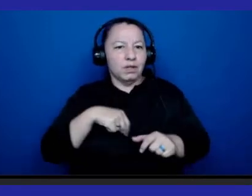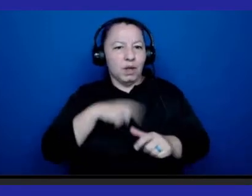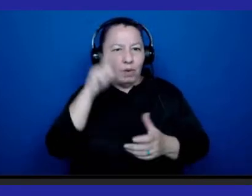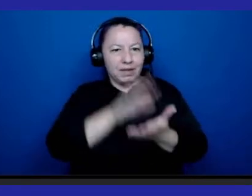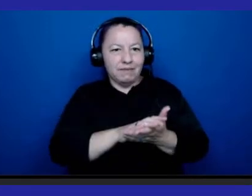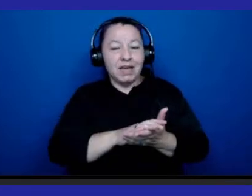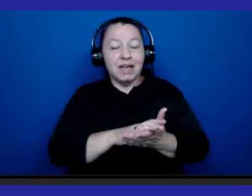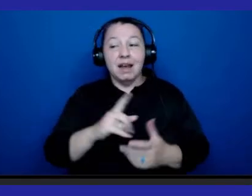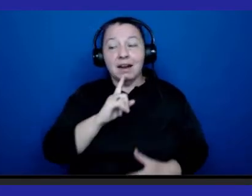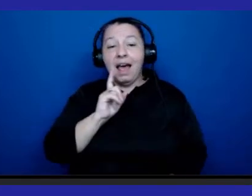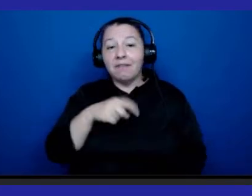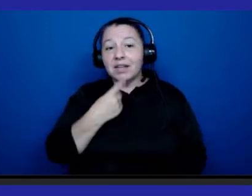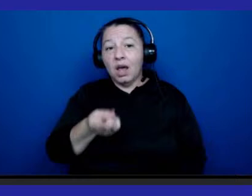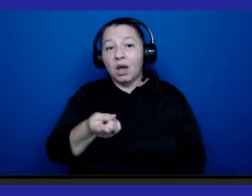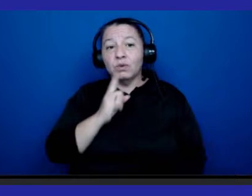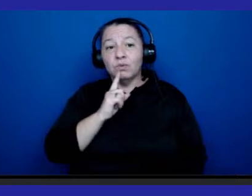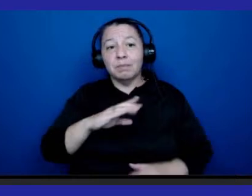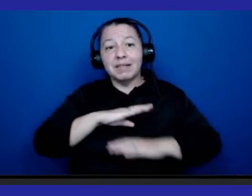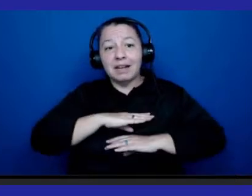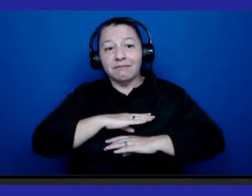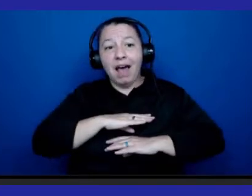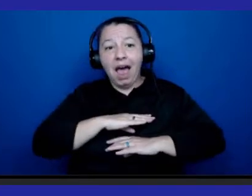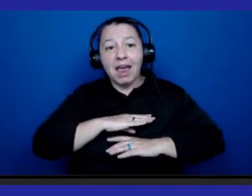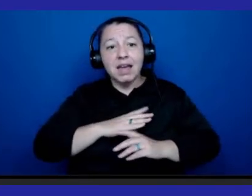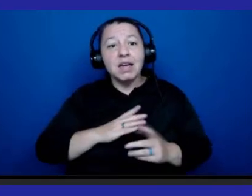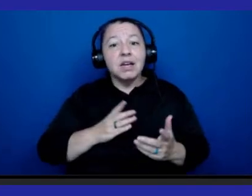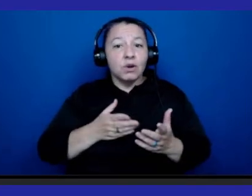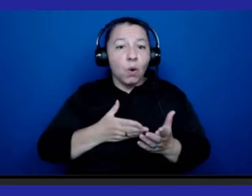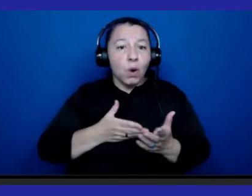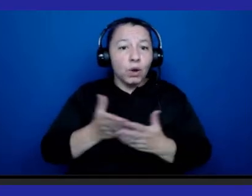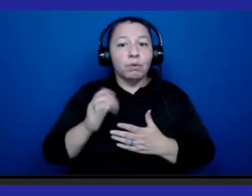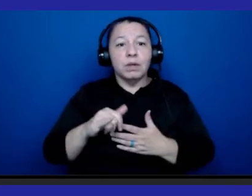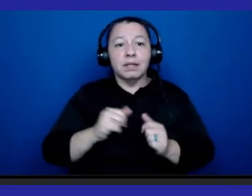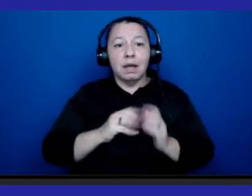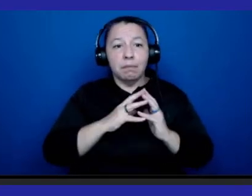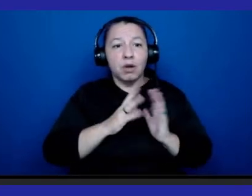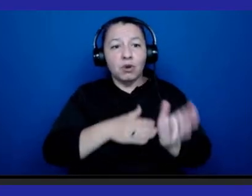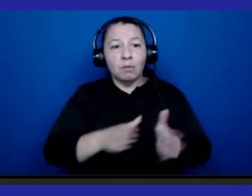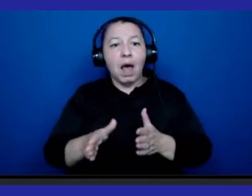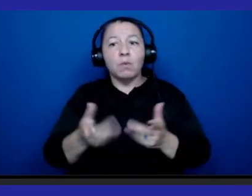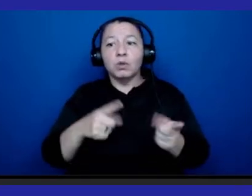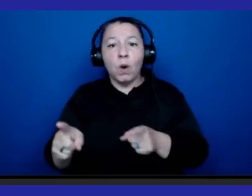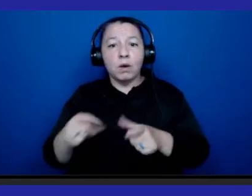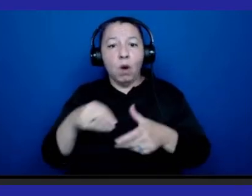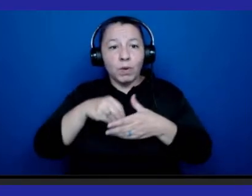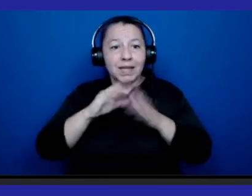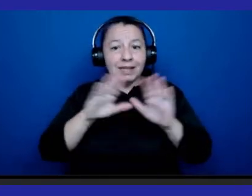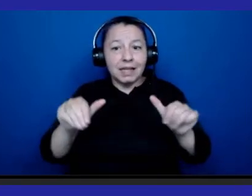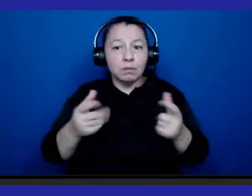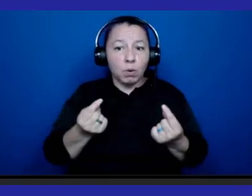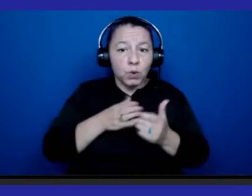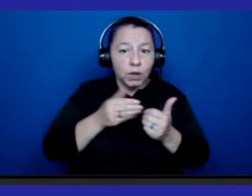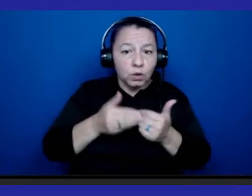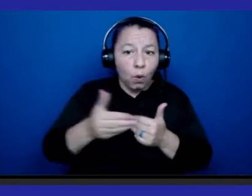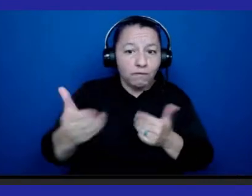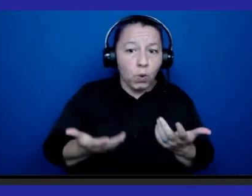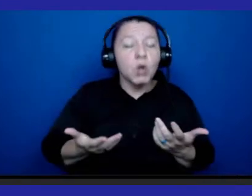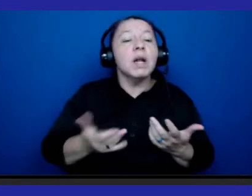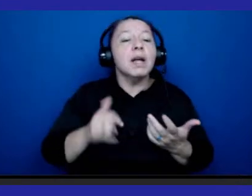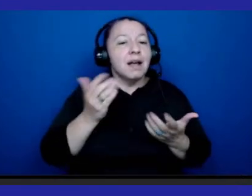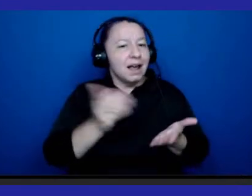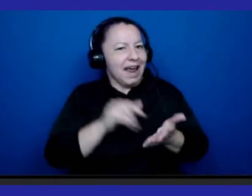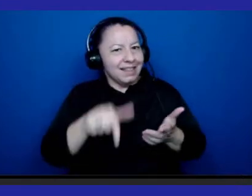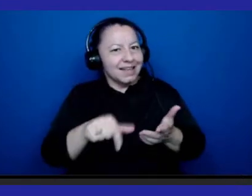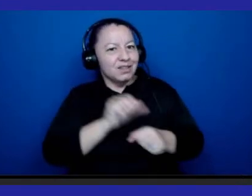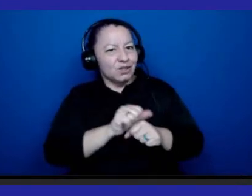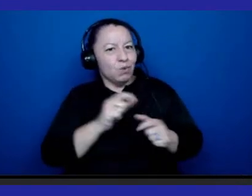to evaluate what goes on in our system, what we're going to be doing going forward, that again, this is the work we do, this is the work we